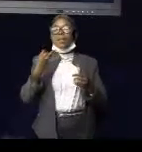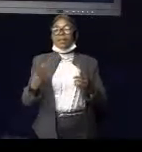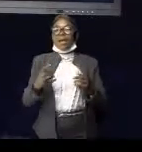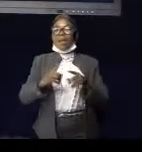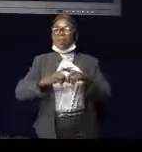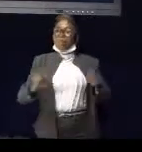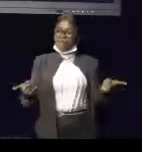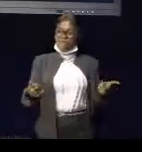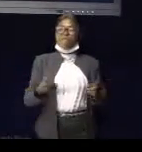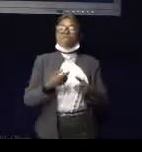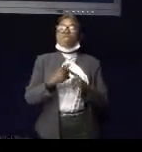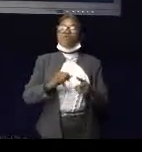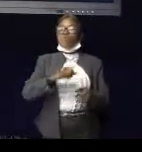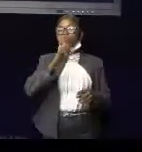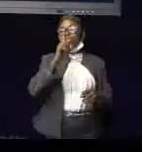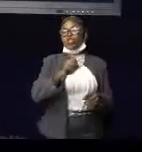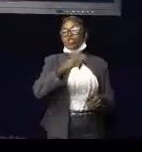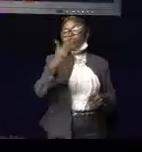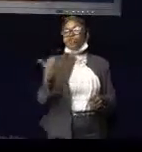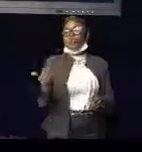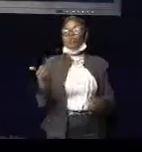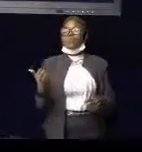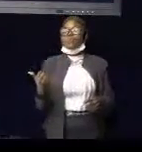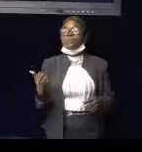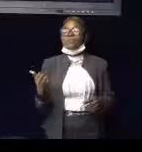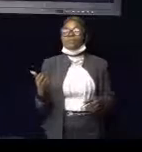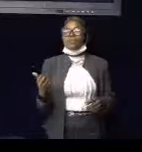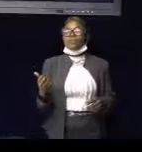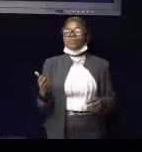or different from each other.